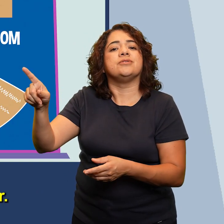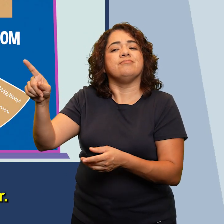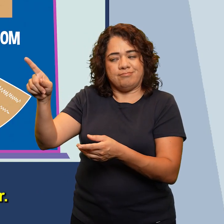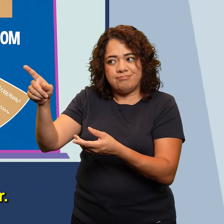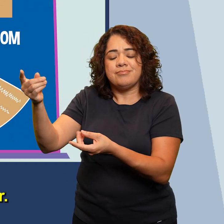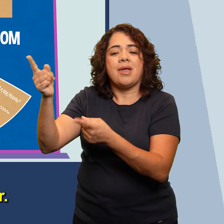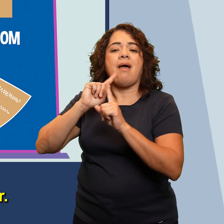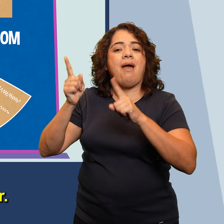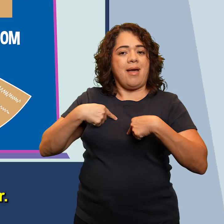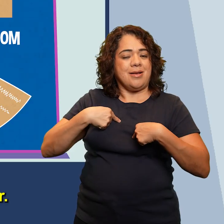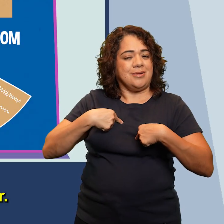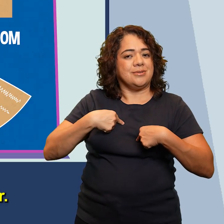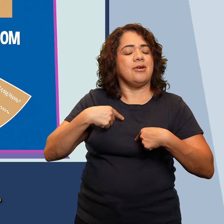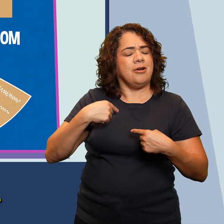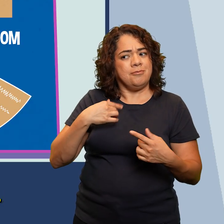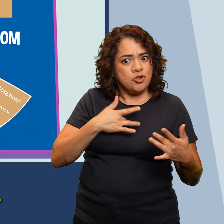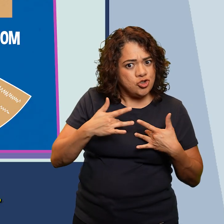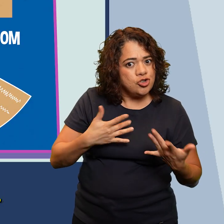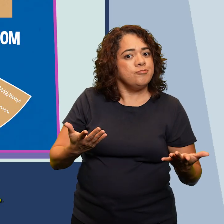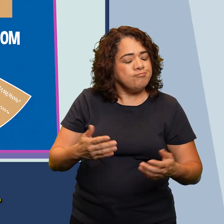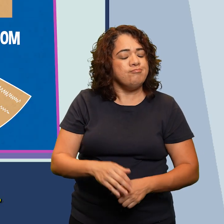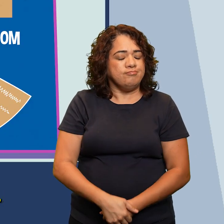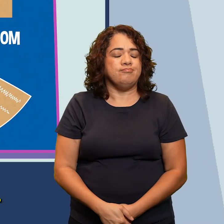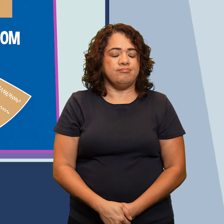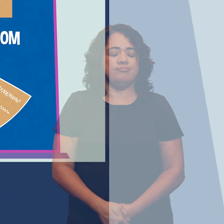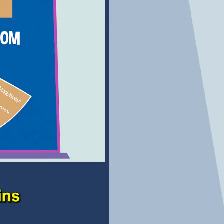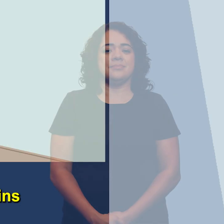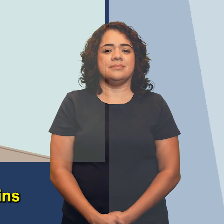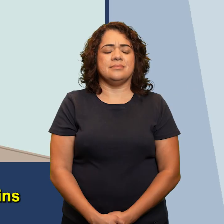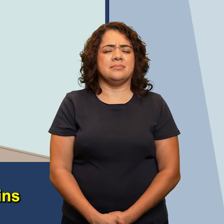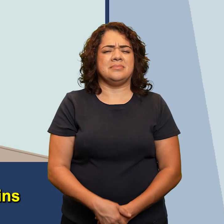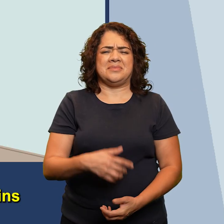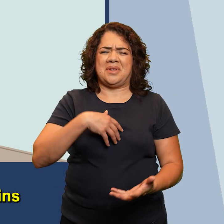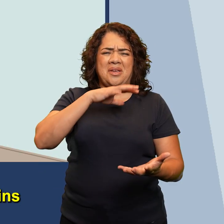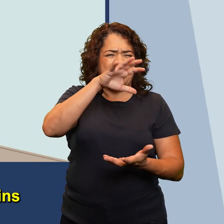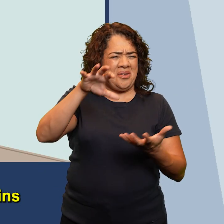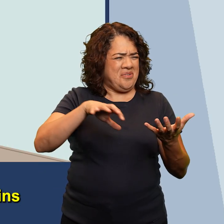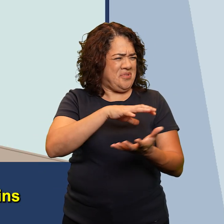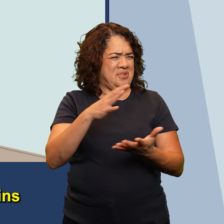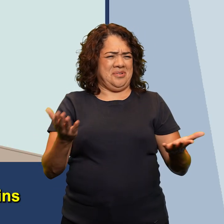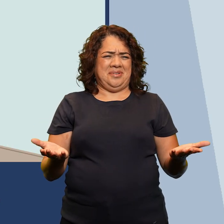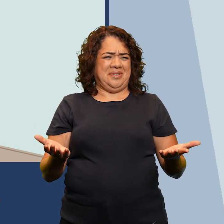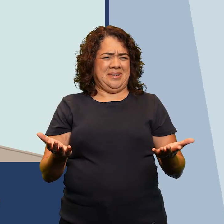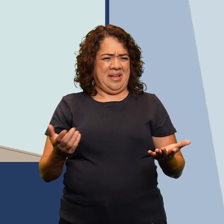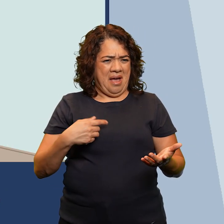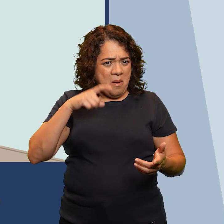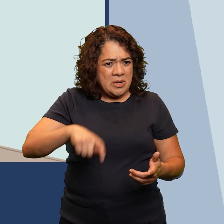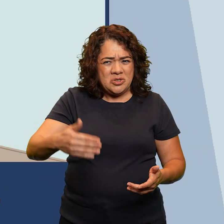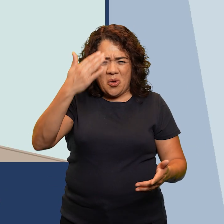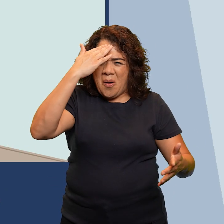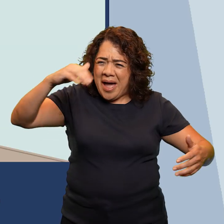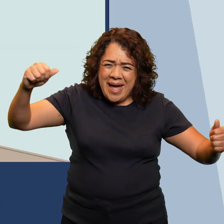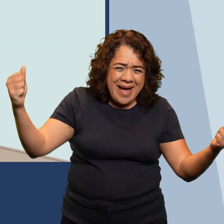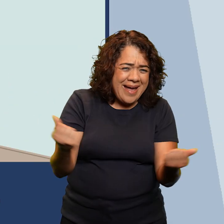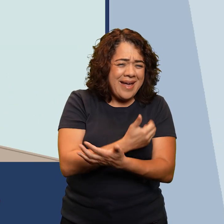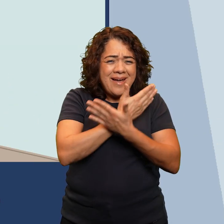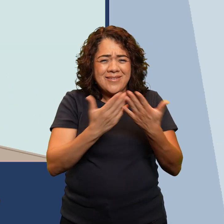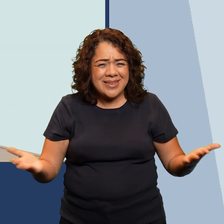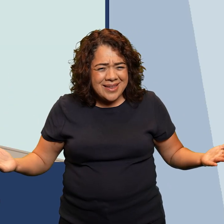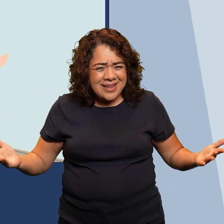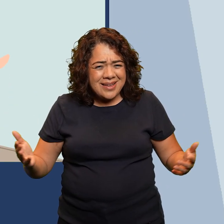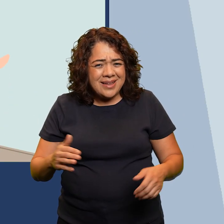and get answers from the executive director if you have any concerns. I'm confused, Mr. Ken Robbins. You said we don't need to